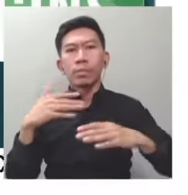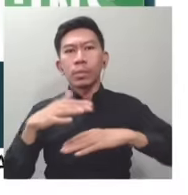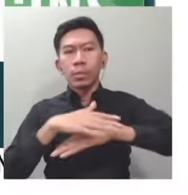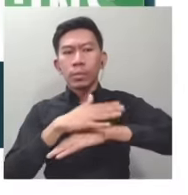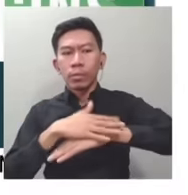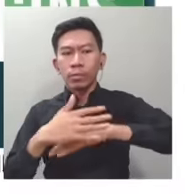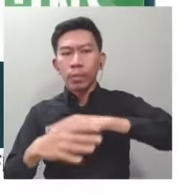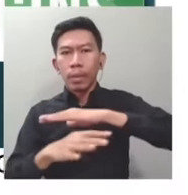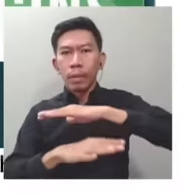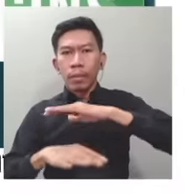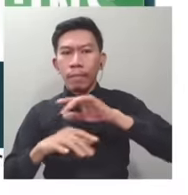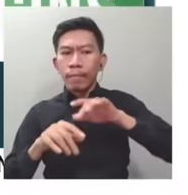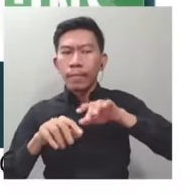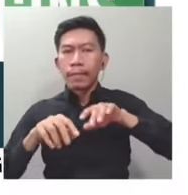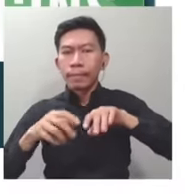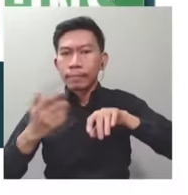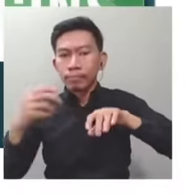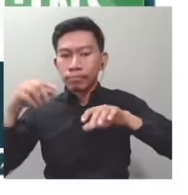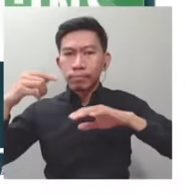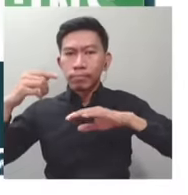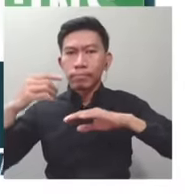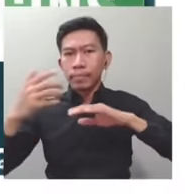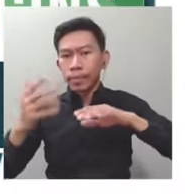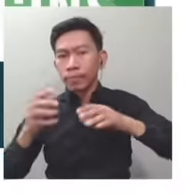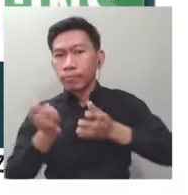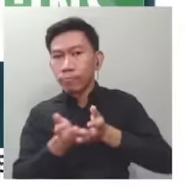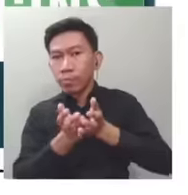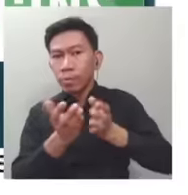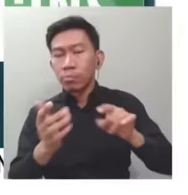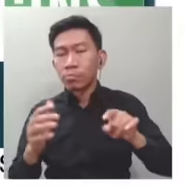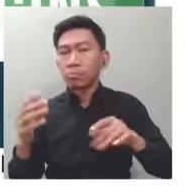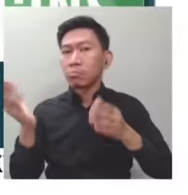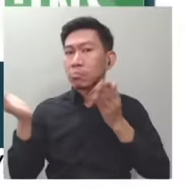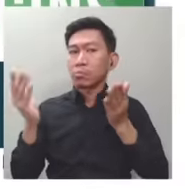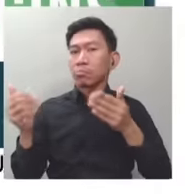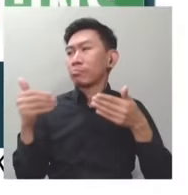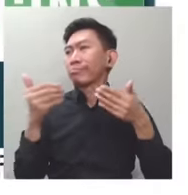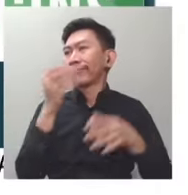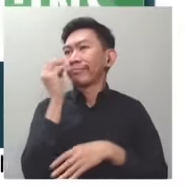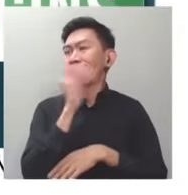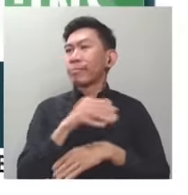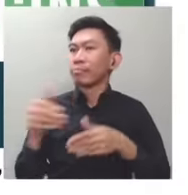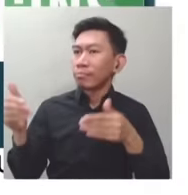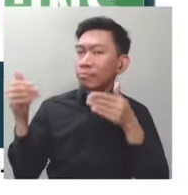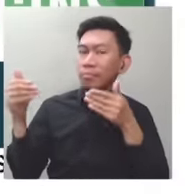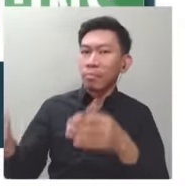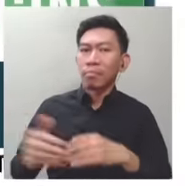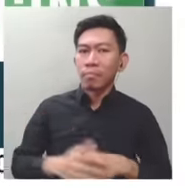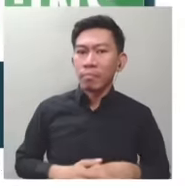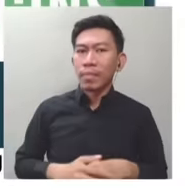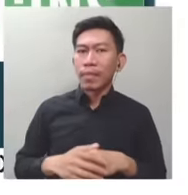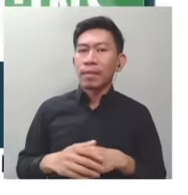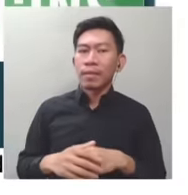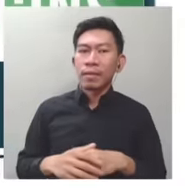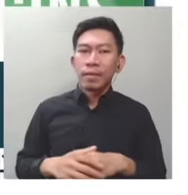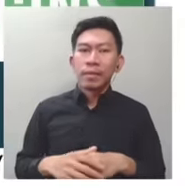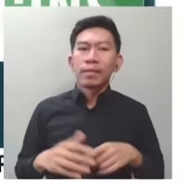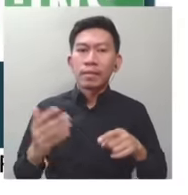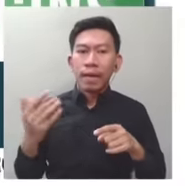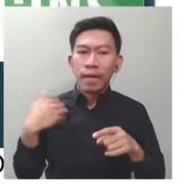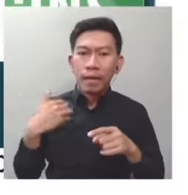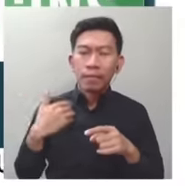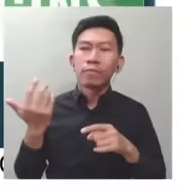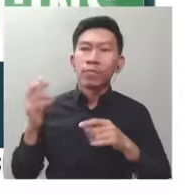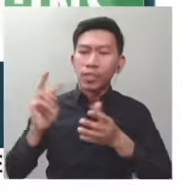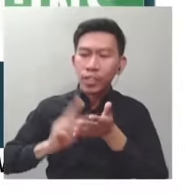your extended continental shelf. Malaysia ignored that warning and did precisely what they intend to do, conducted a